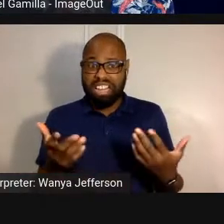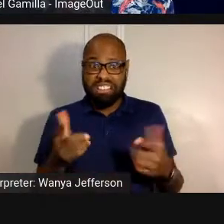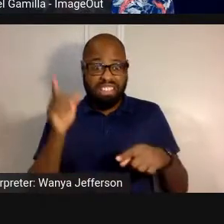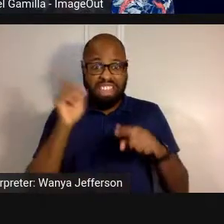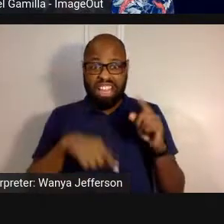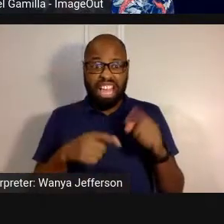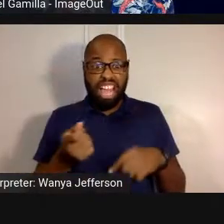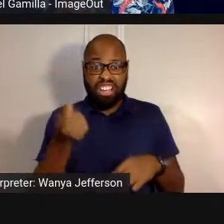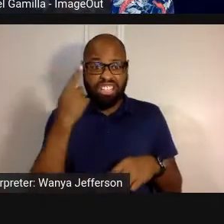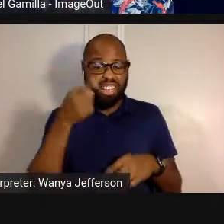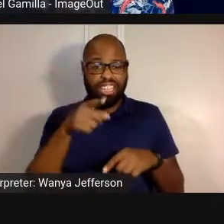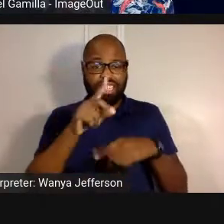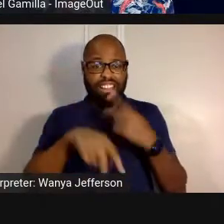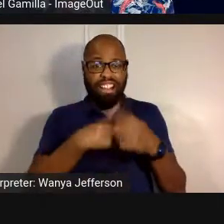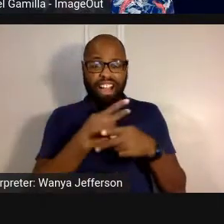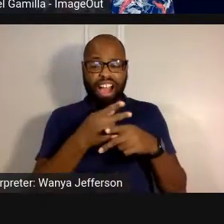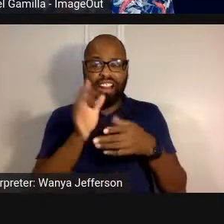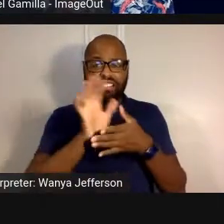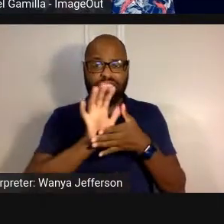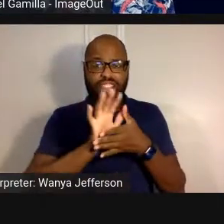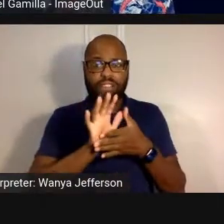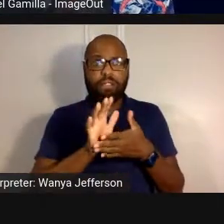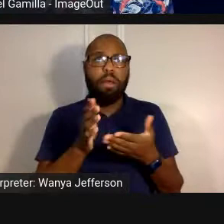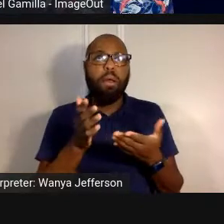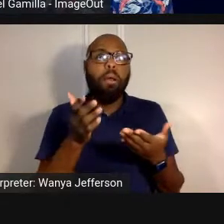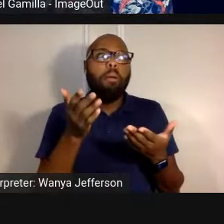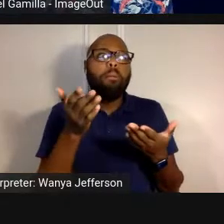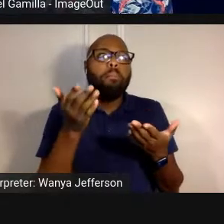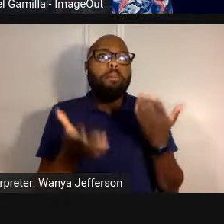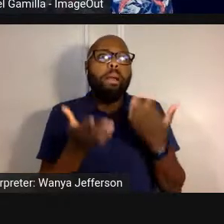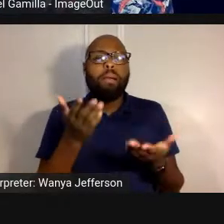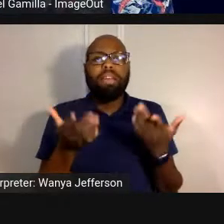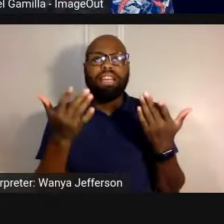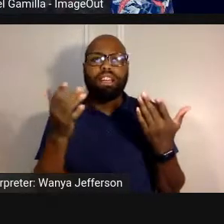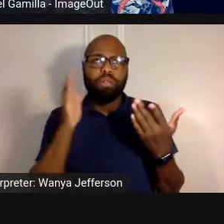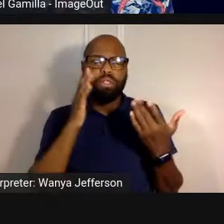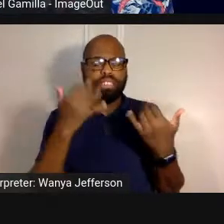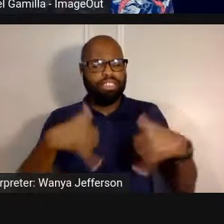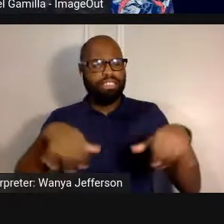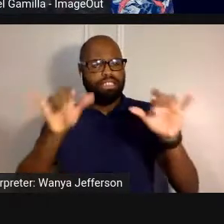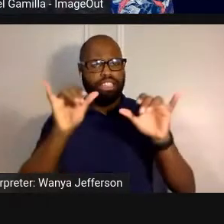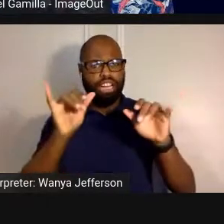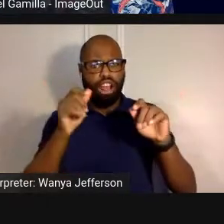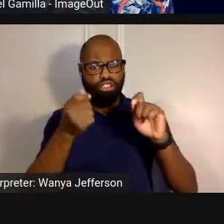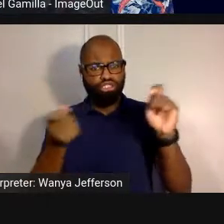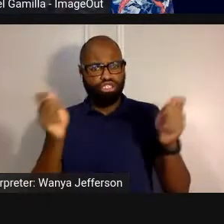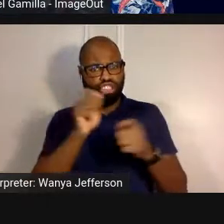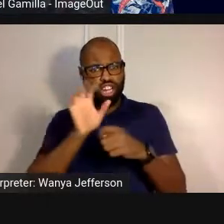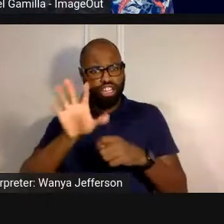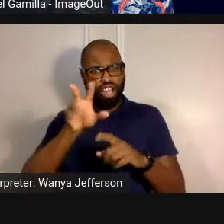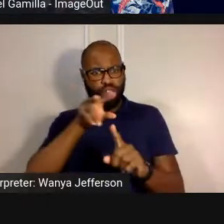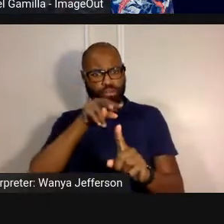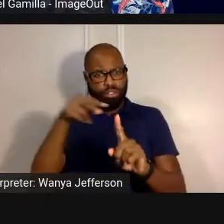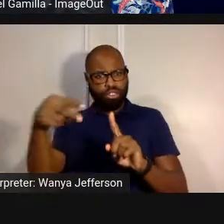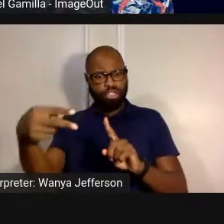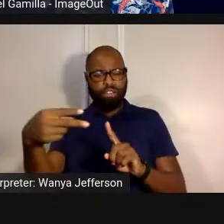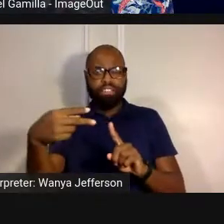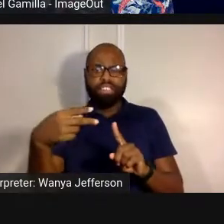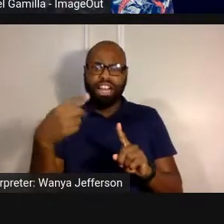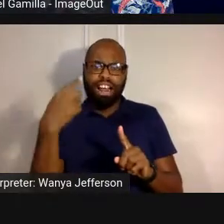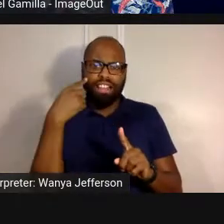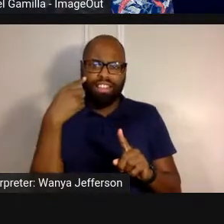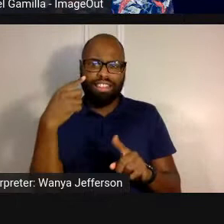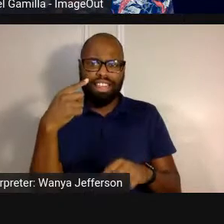film and can change their vision and expand their horizons, we're doing something well. And that means